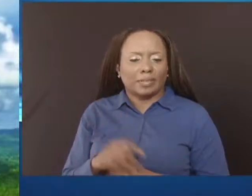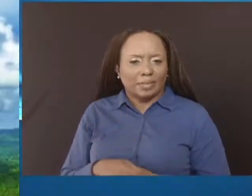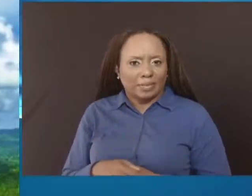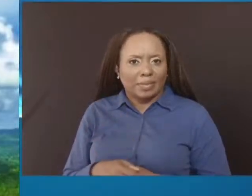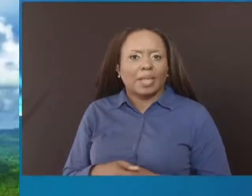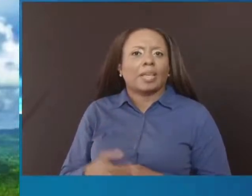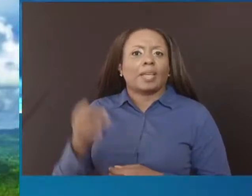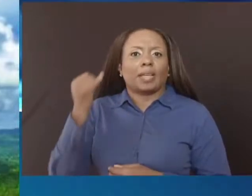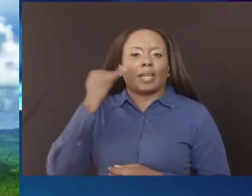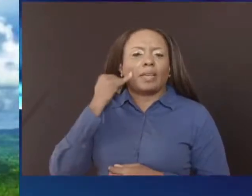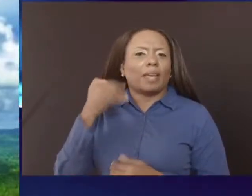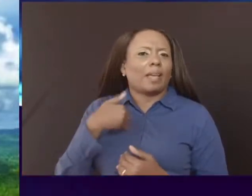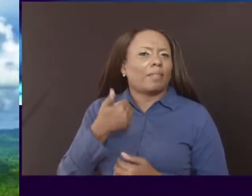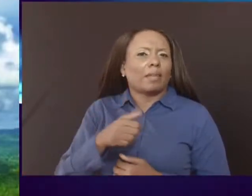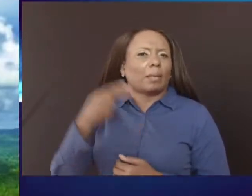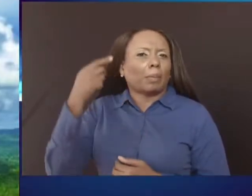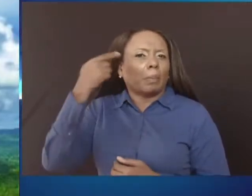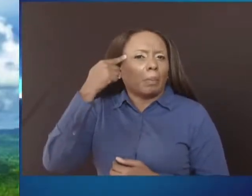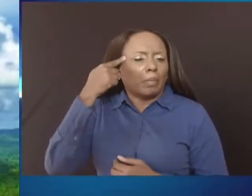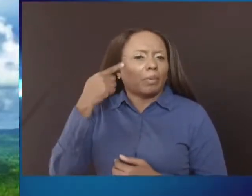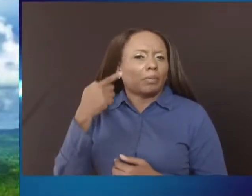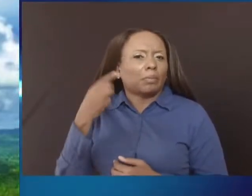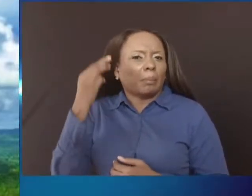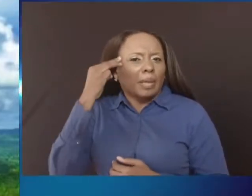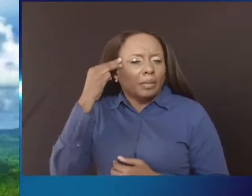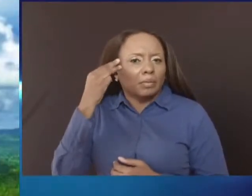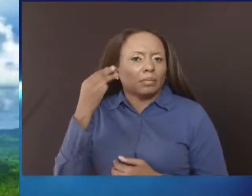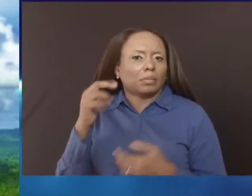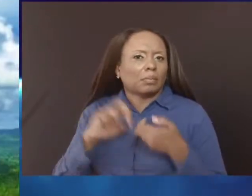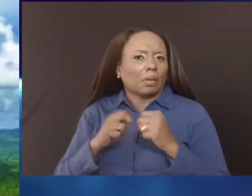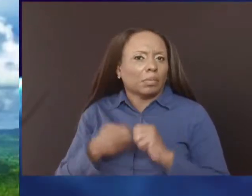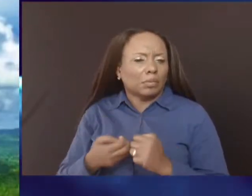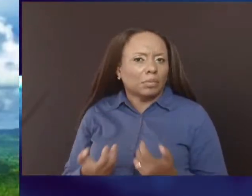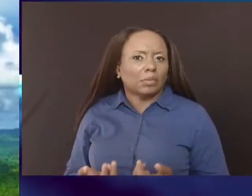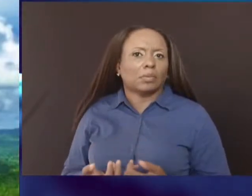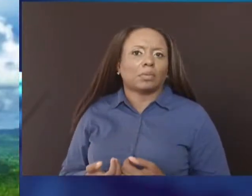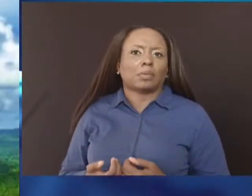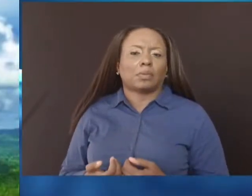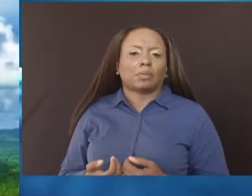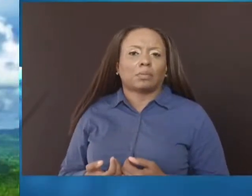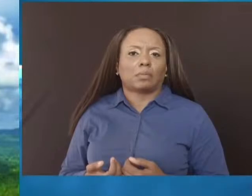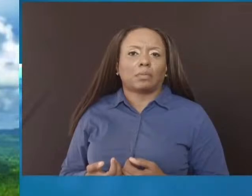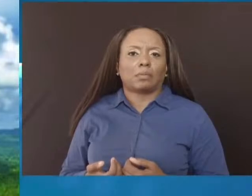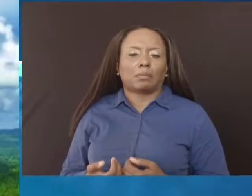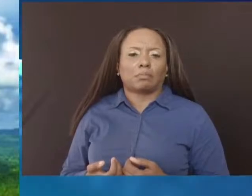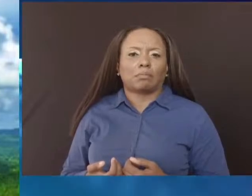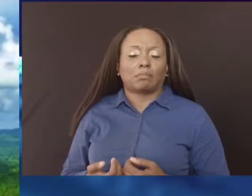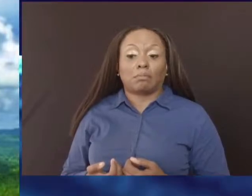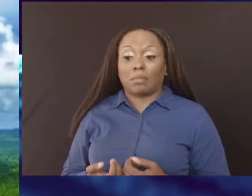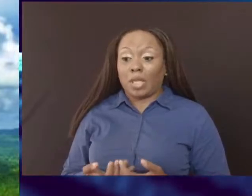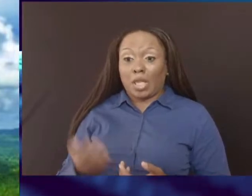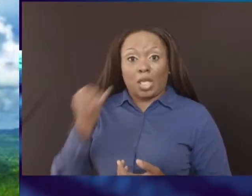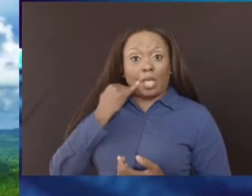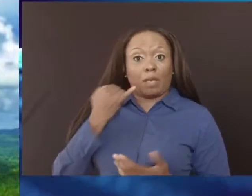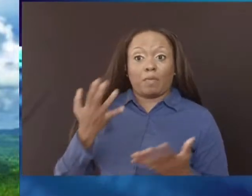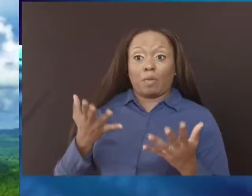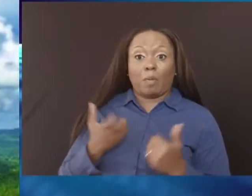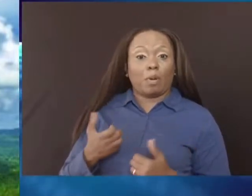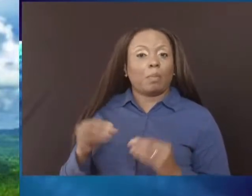point of triaging, if they're having any concerns, that they can actually state that they would like to